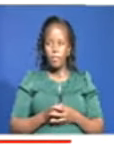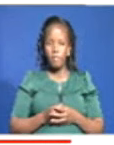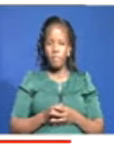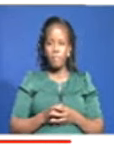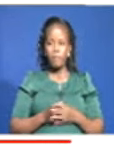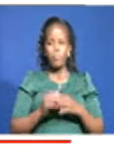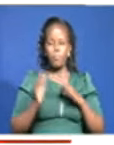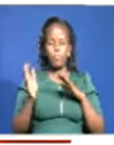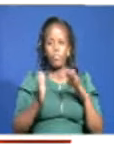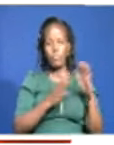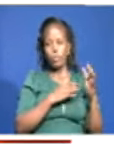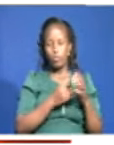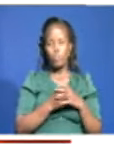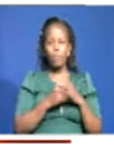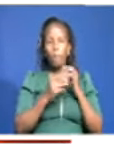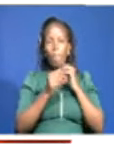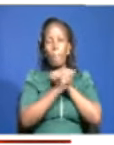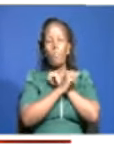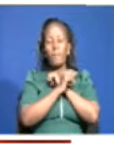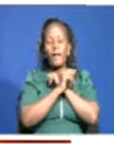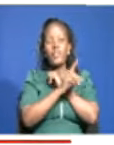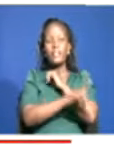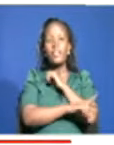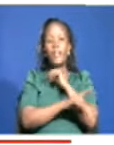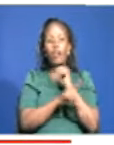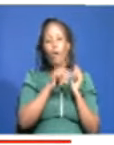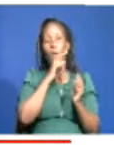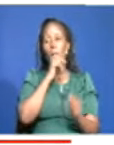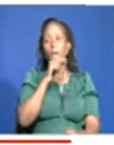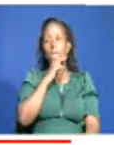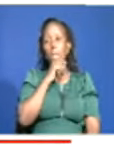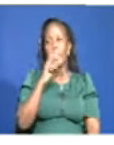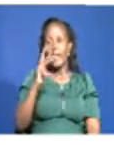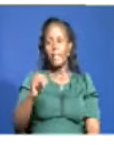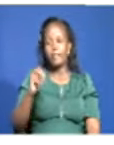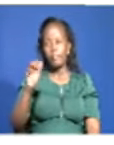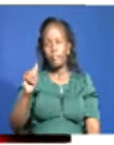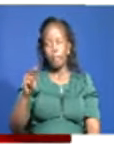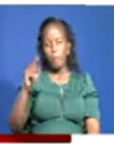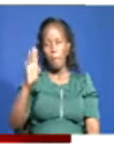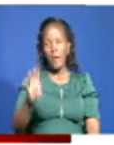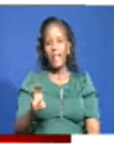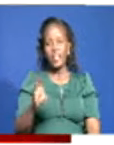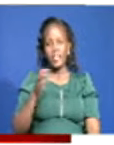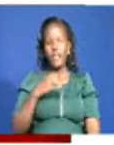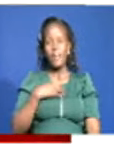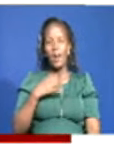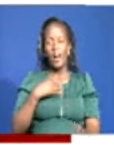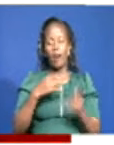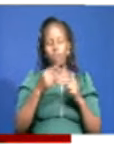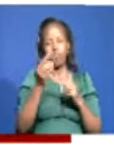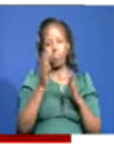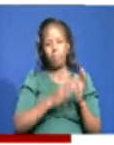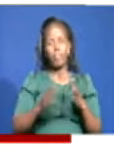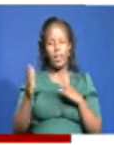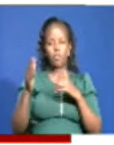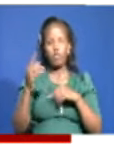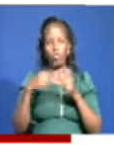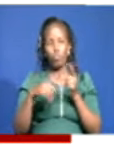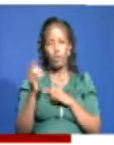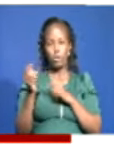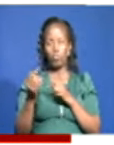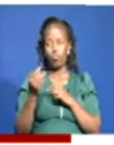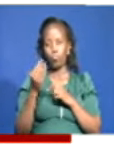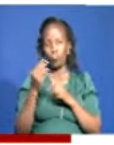Senegal hitman Sadio Mane believes Argentina are strong favourites to win the 2022 World Cup set to be held in